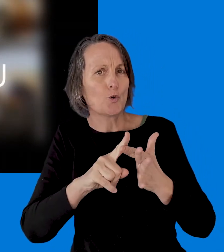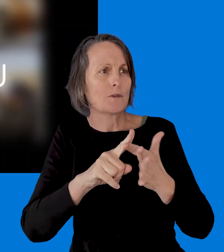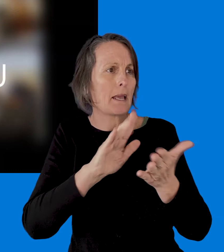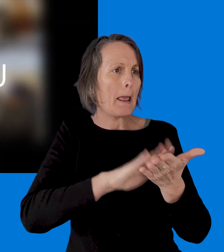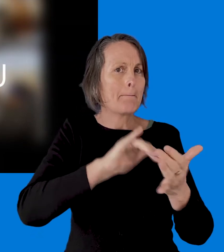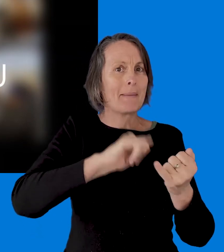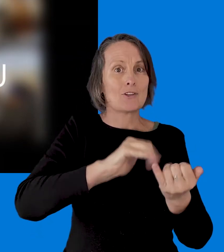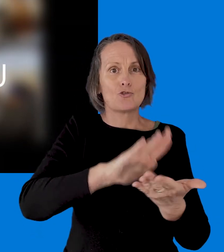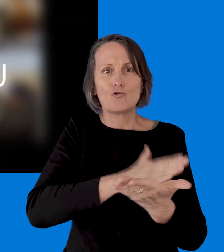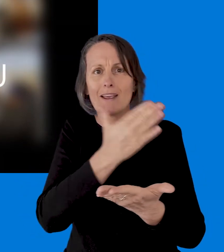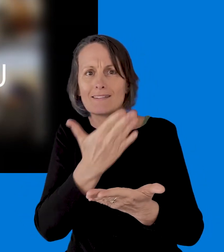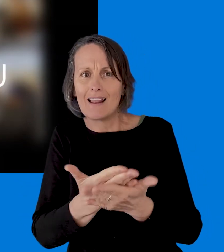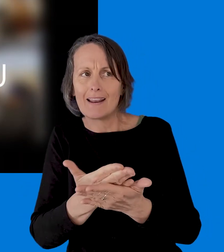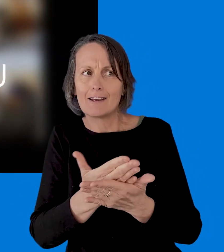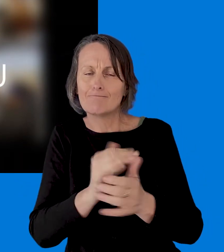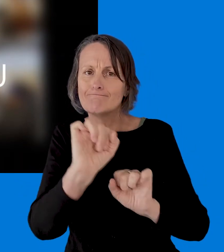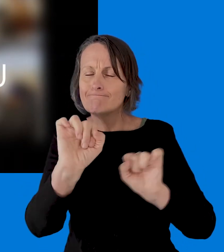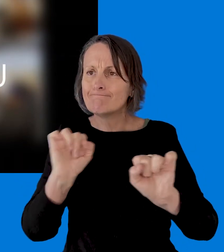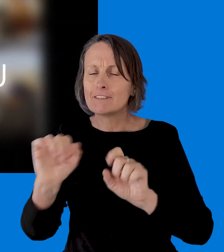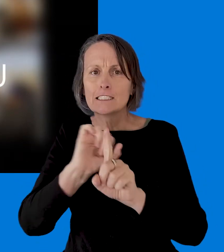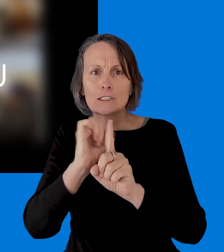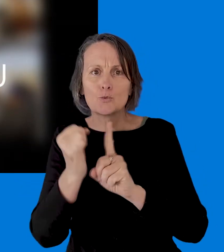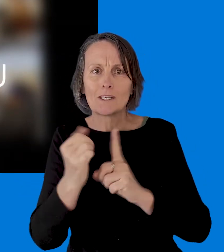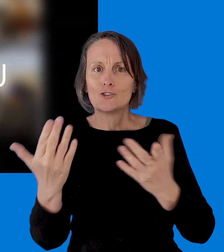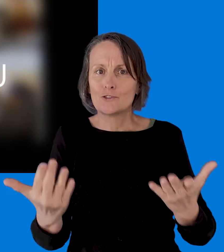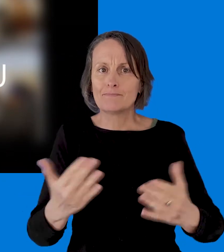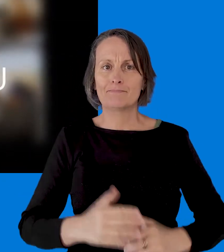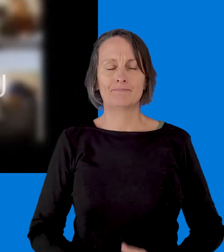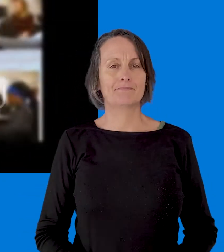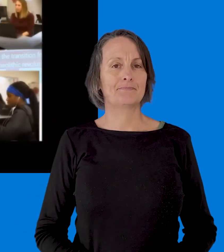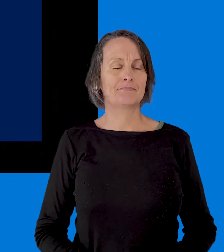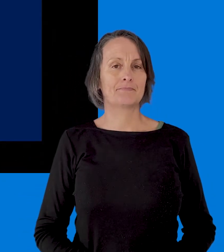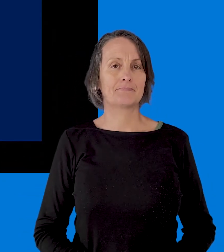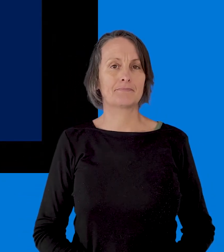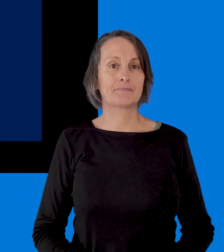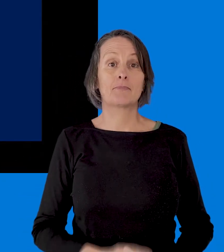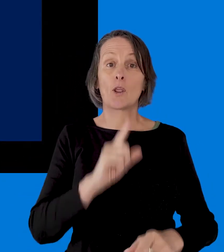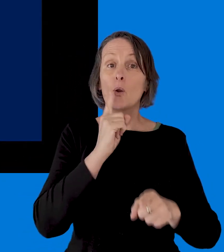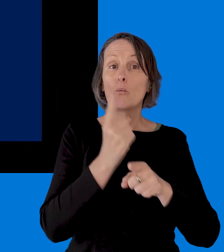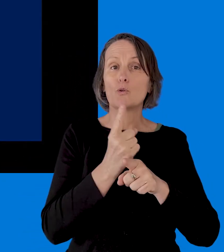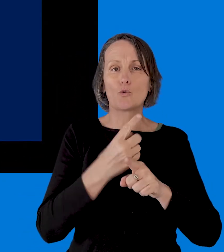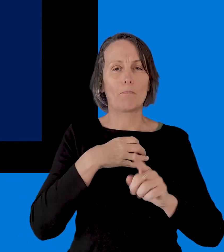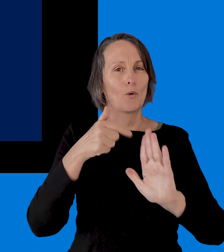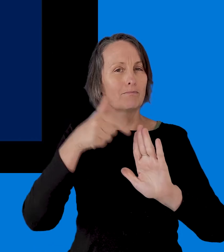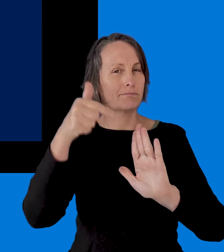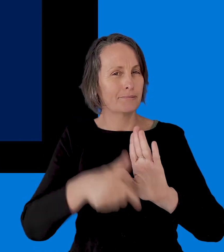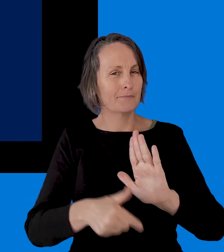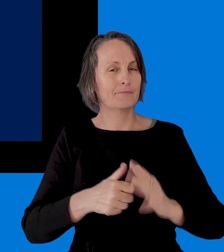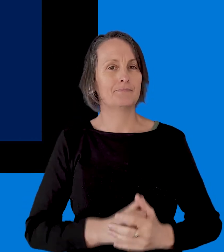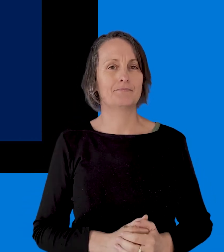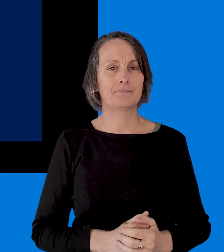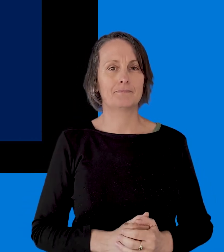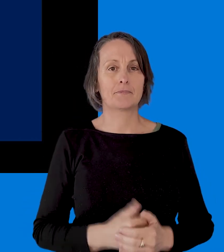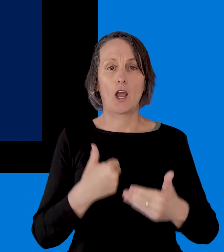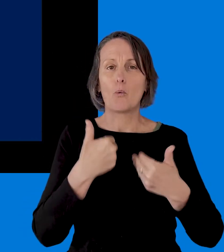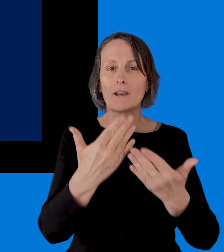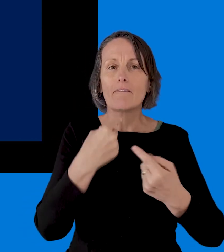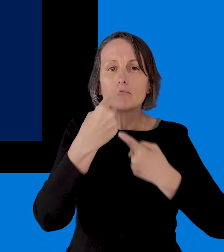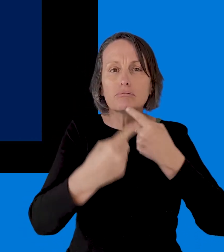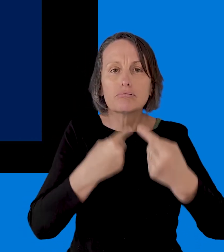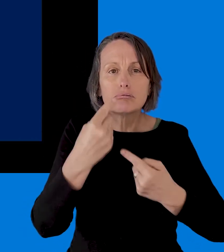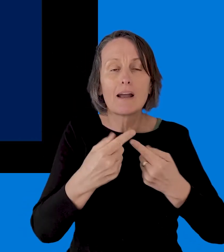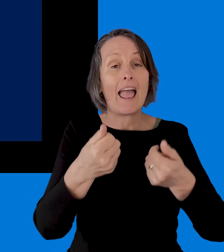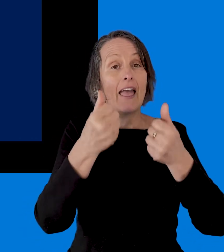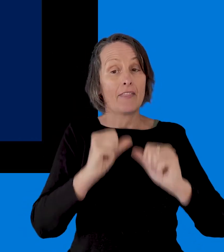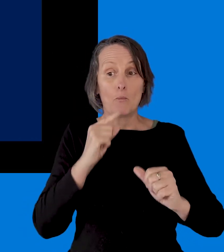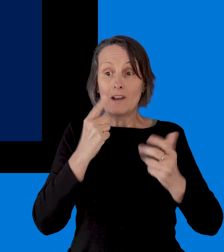use Translator in various kinds of education scenarios. So let's talk about this in a little bit more detail. I'll give some